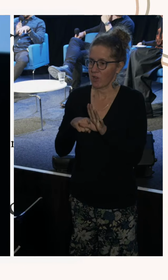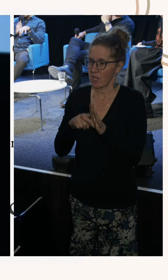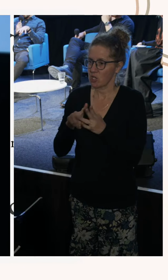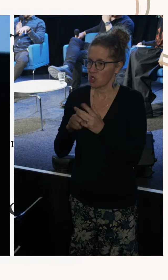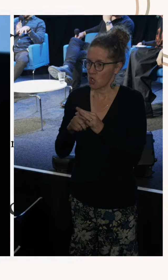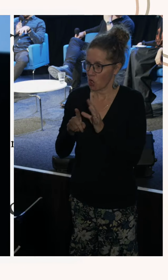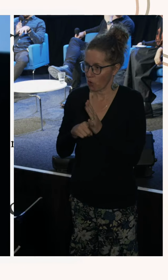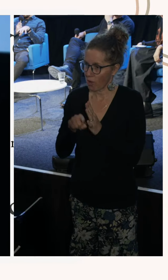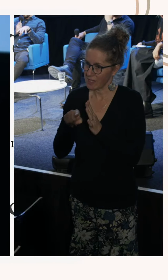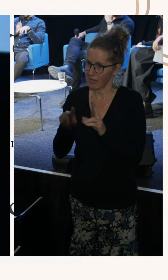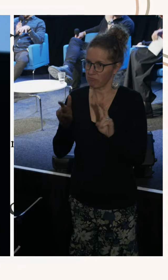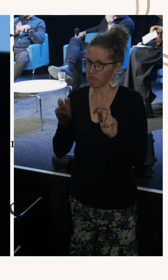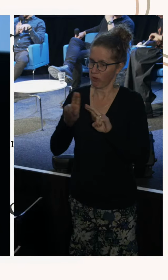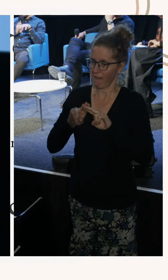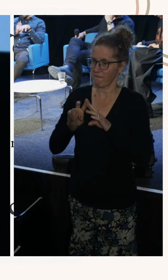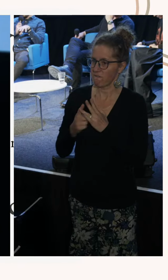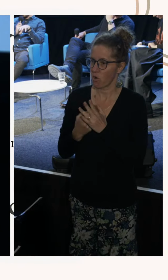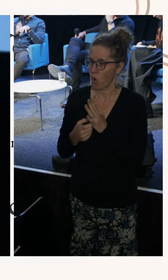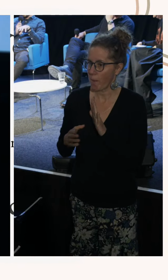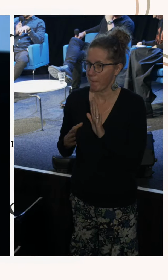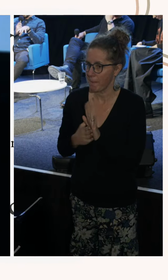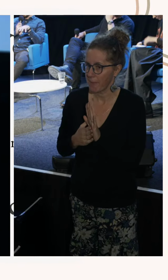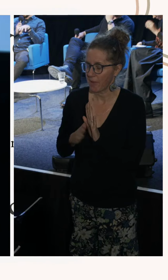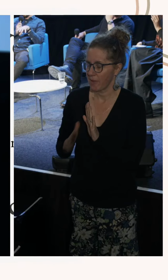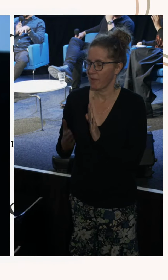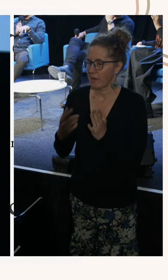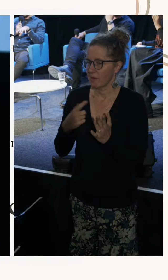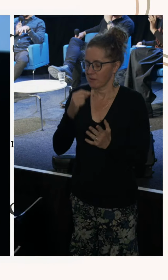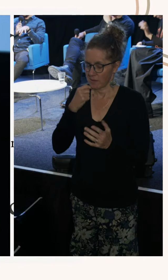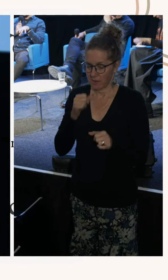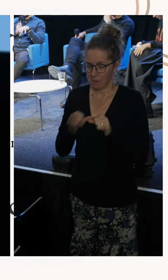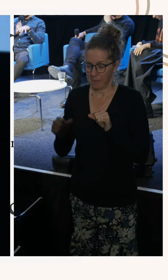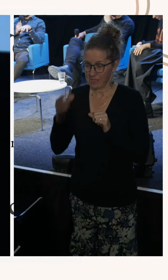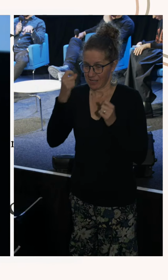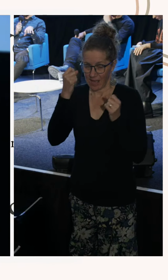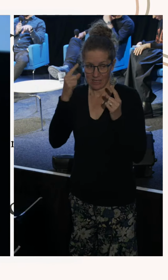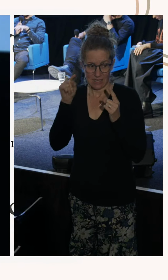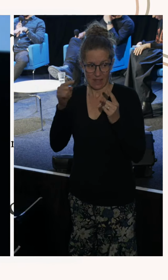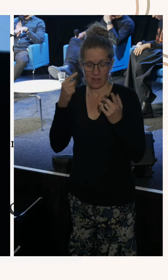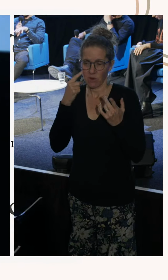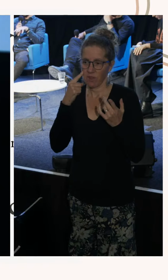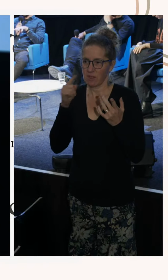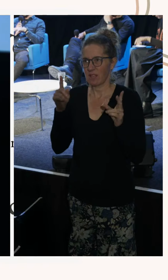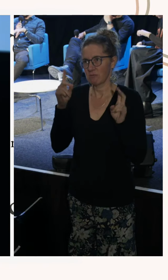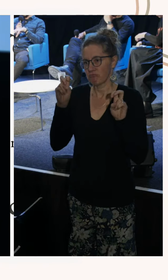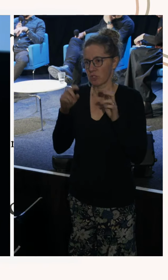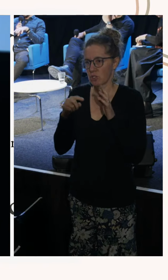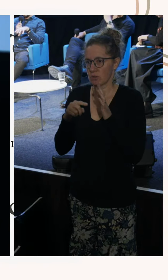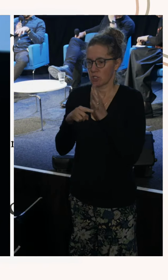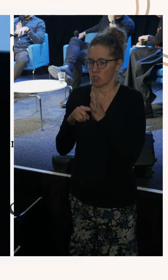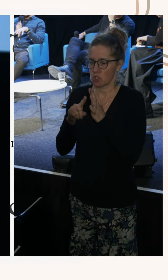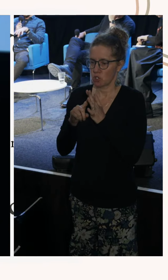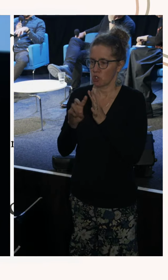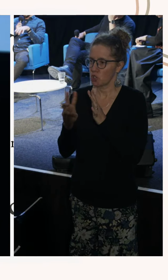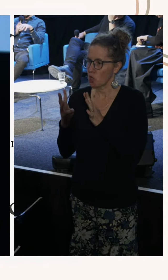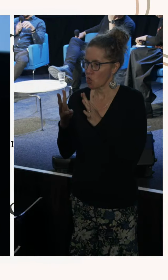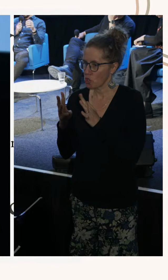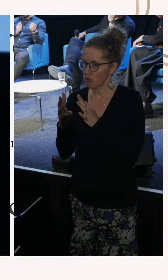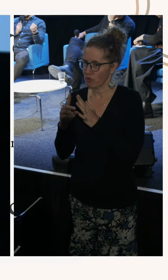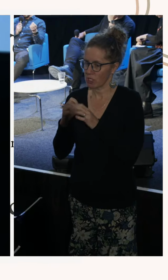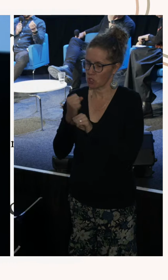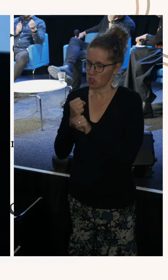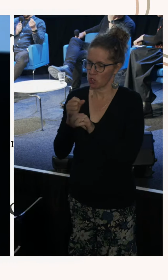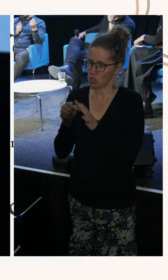form, it's best to understand it as what you might call, say, a tertiary genre.